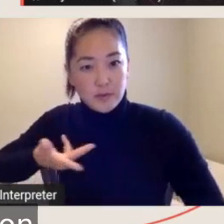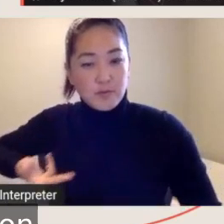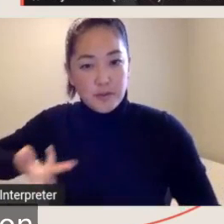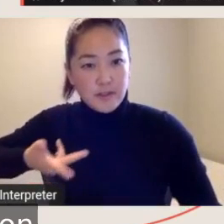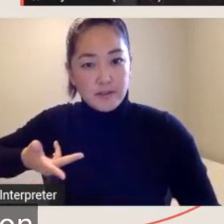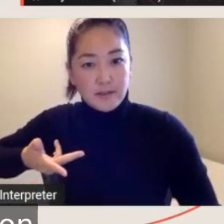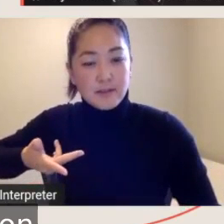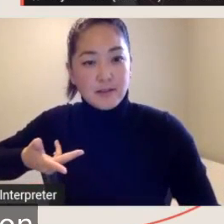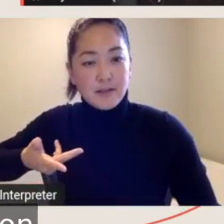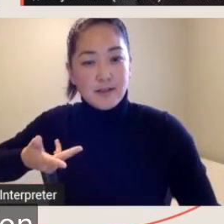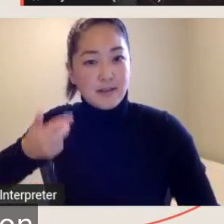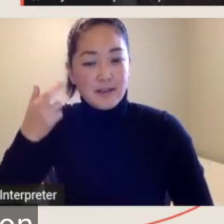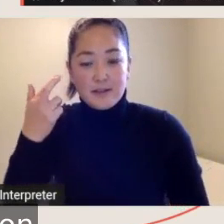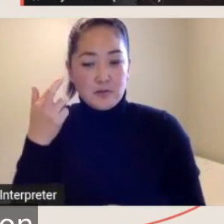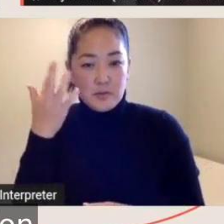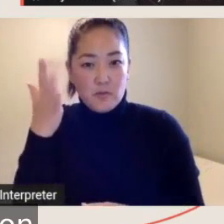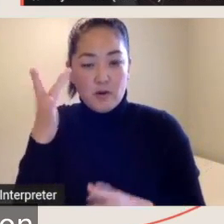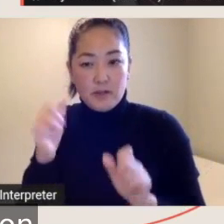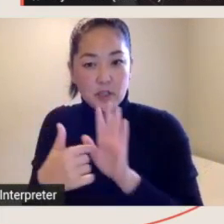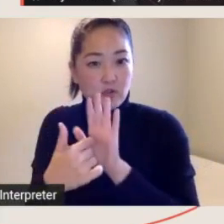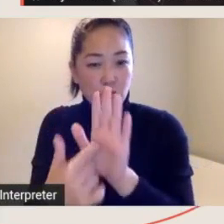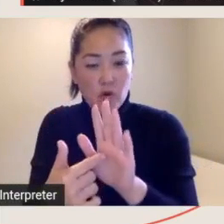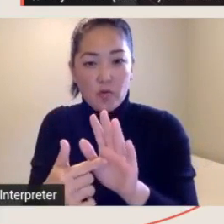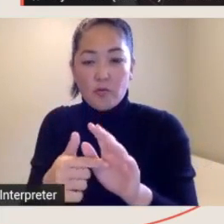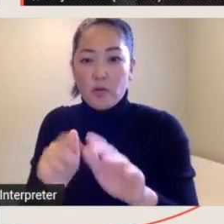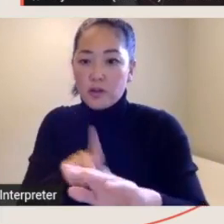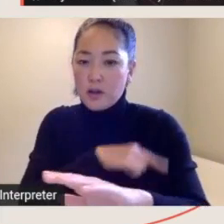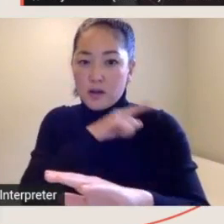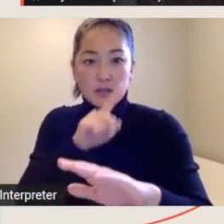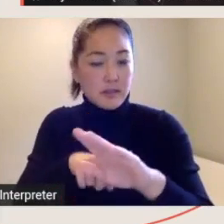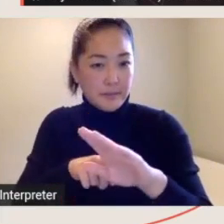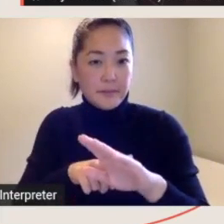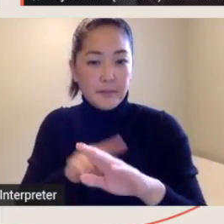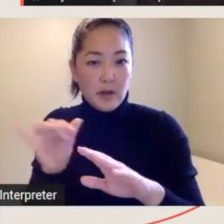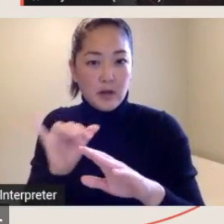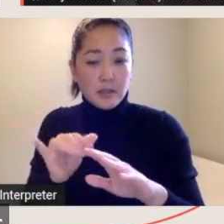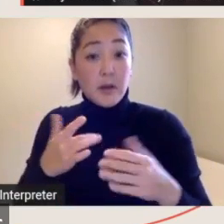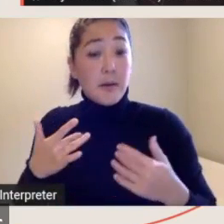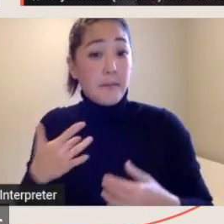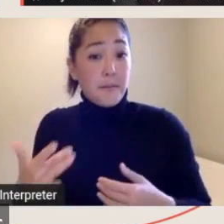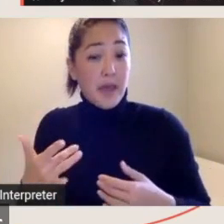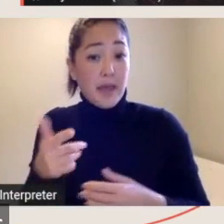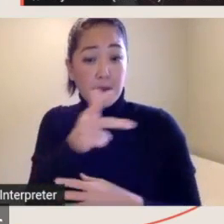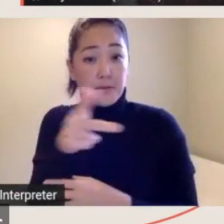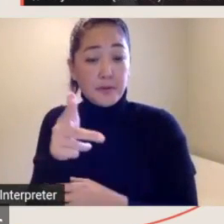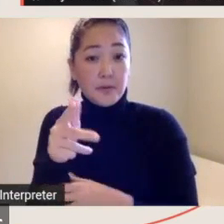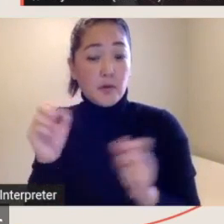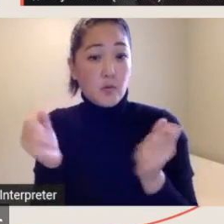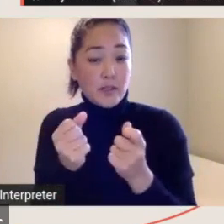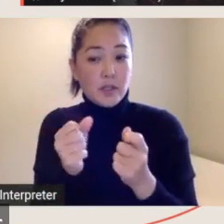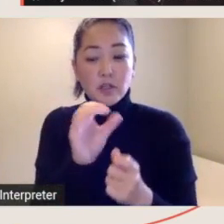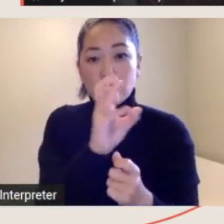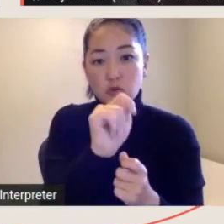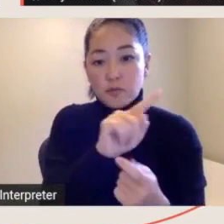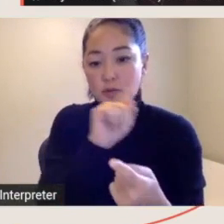this large evolution of time. Because we would mainly film during the winter, meaning like from, let's say, October to